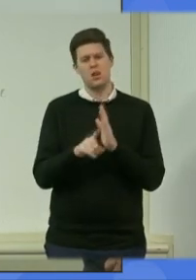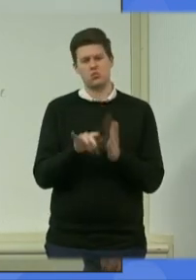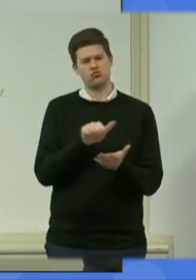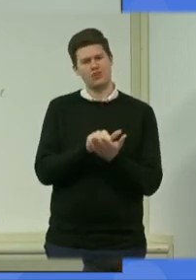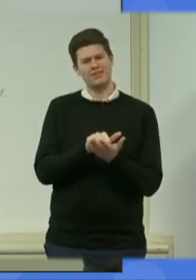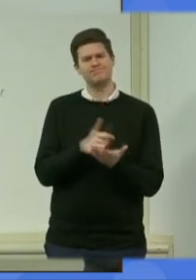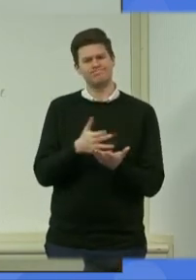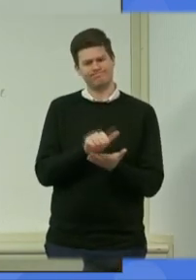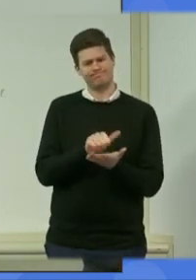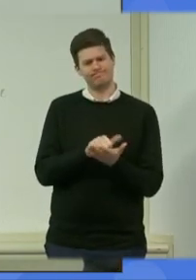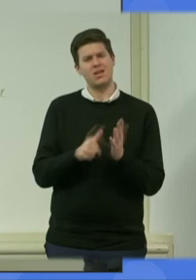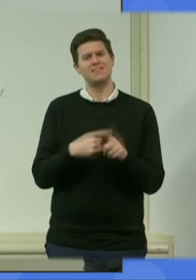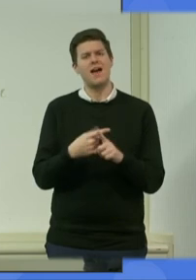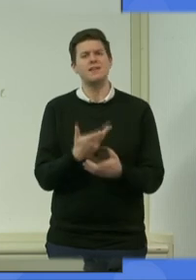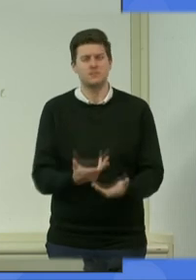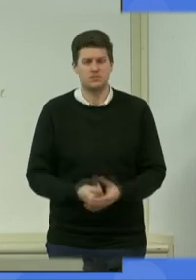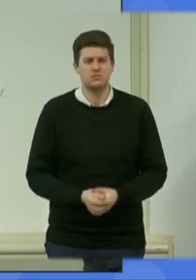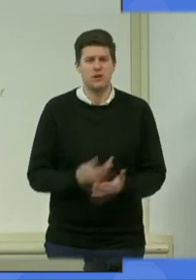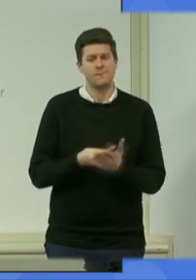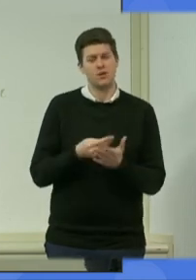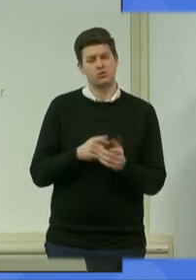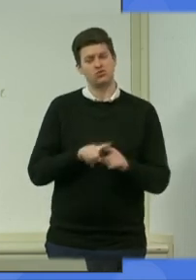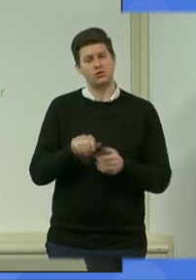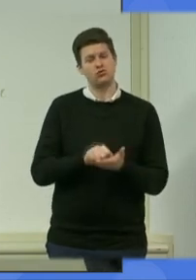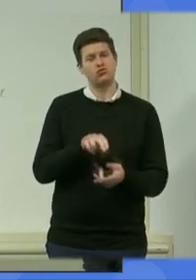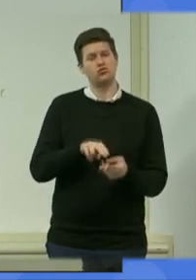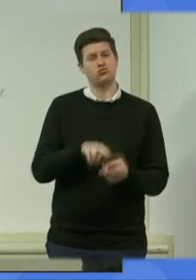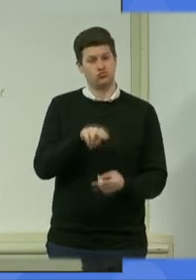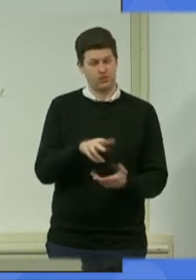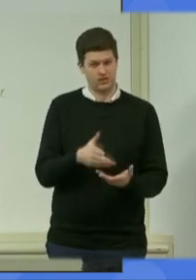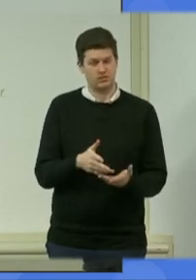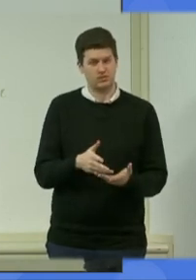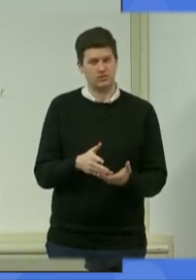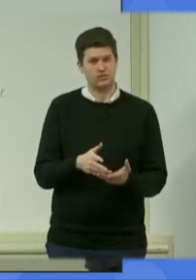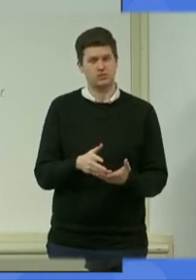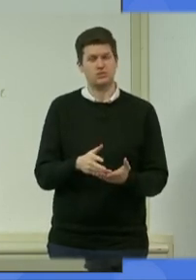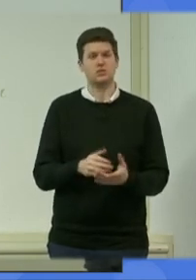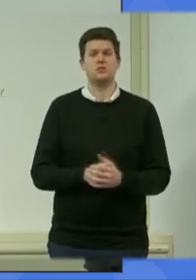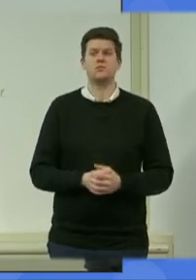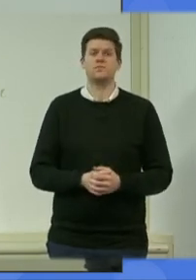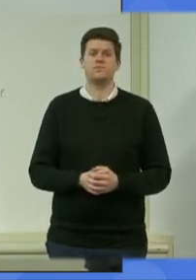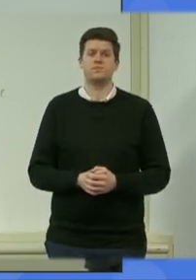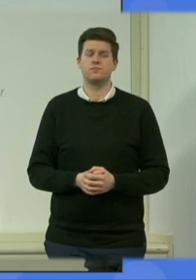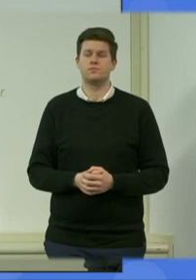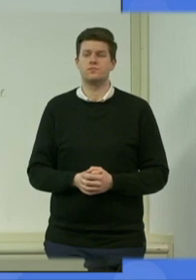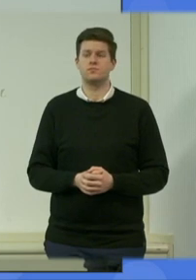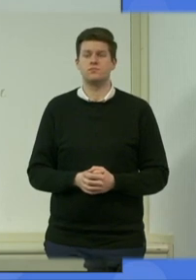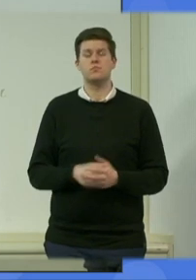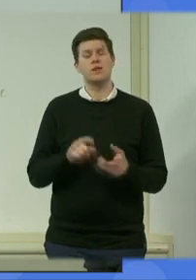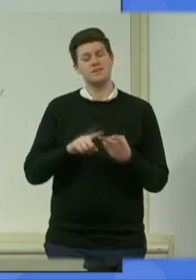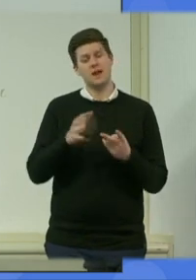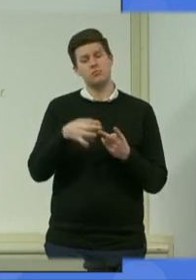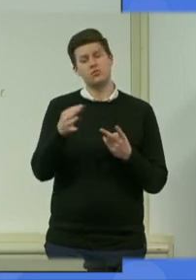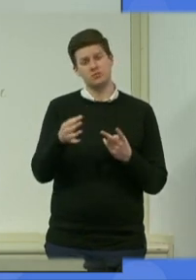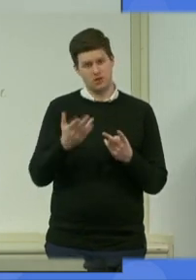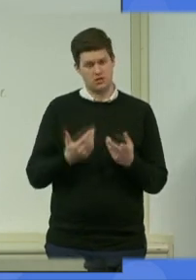in which it's raising as much money as possible and your rates are set to get that, but at the same time, you're not disadvantaging it. And there's a second principle as well, and